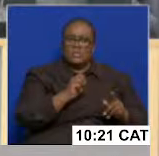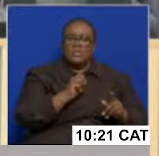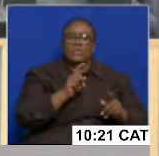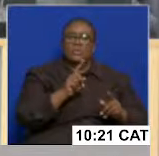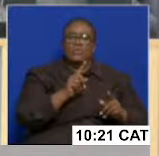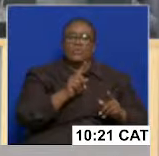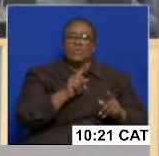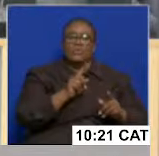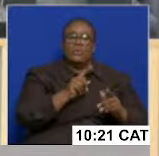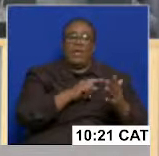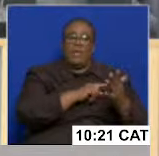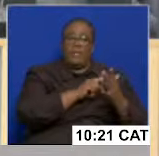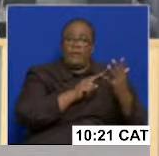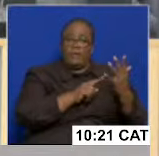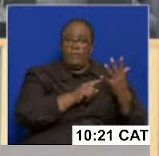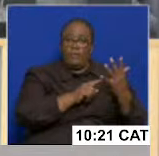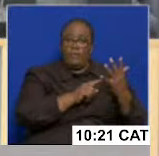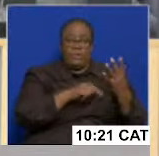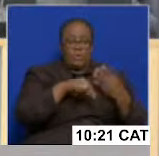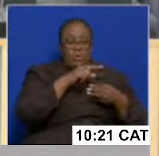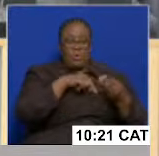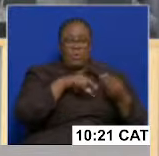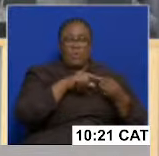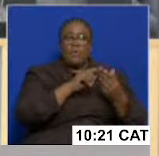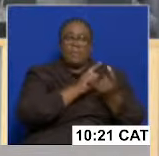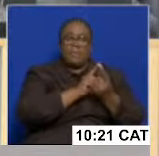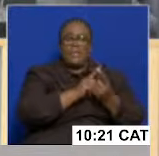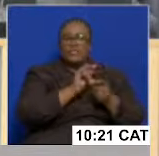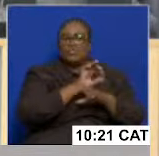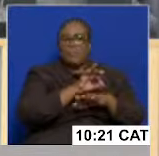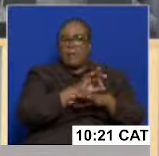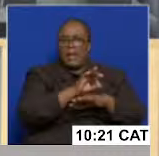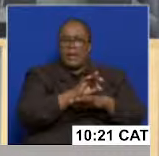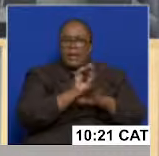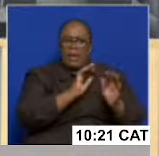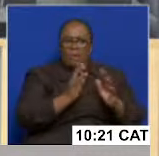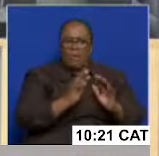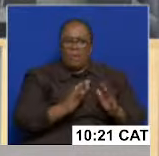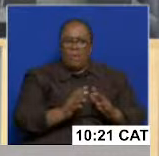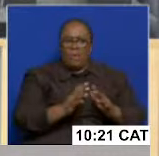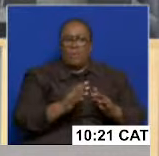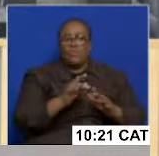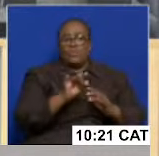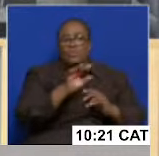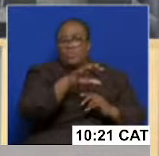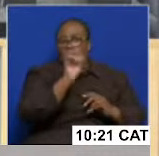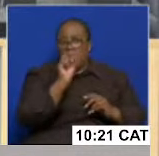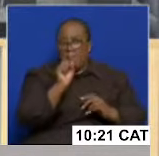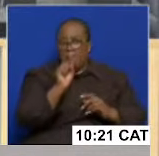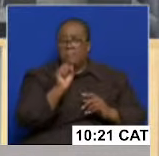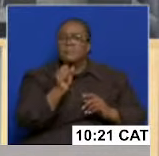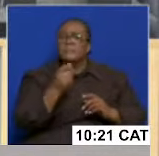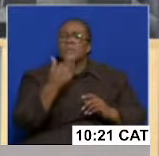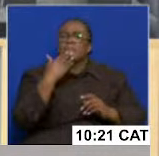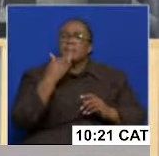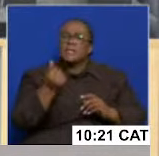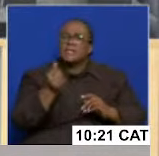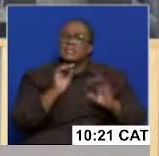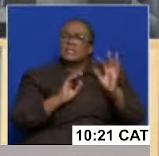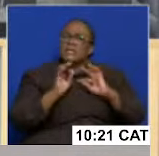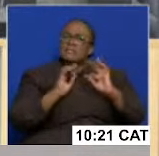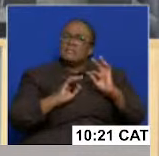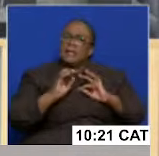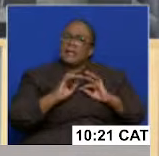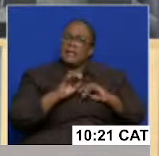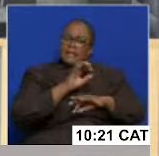right? Yeah. Okay. And so in practical terms, please explain what the plan was to get the stones.